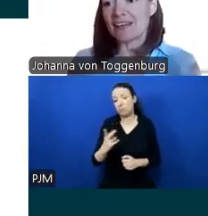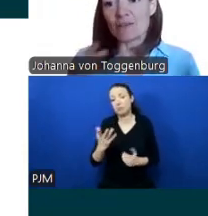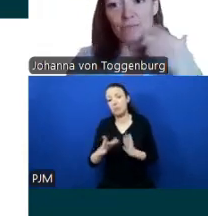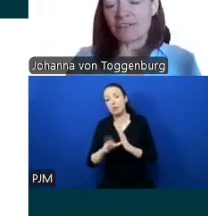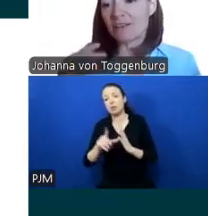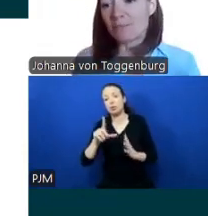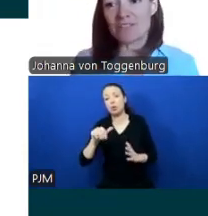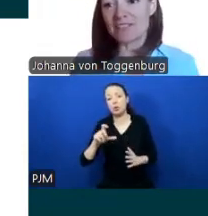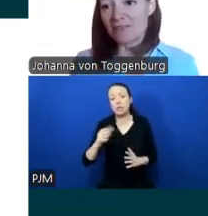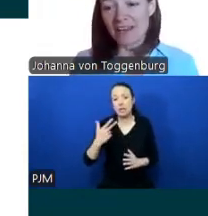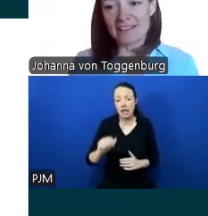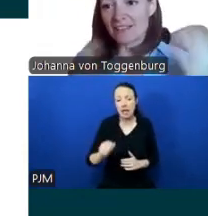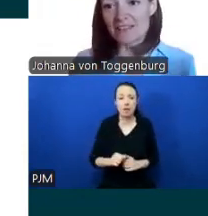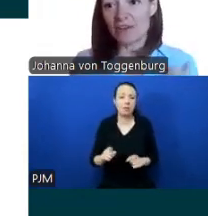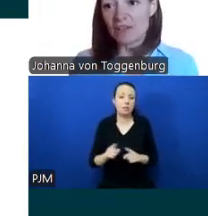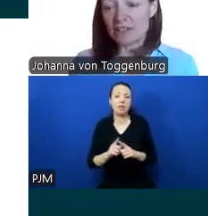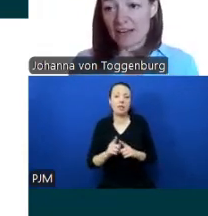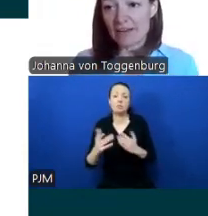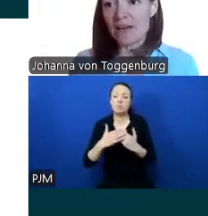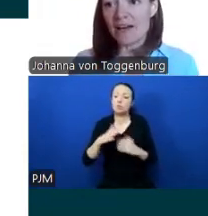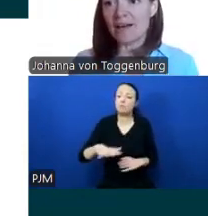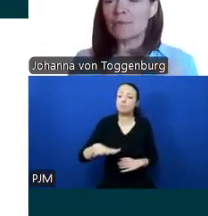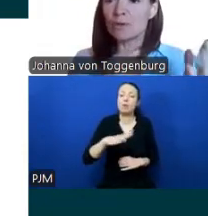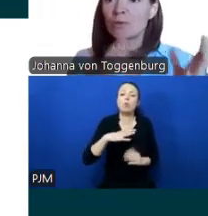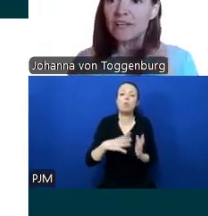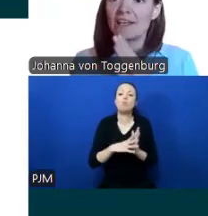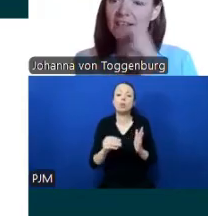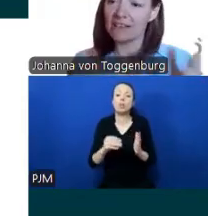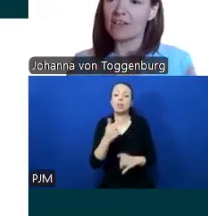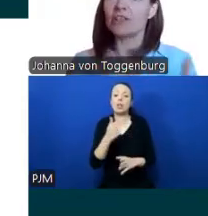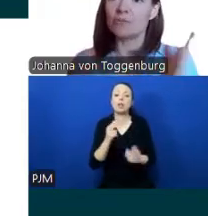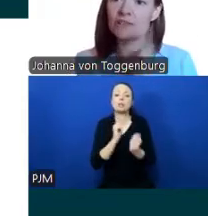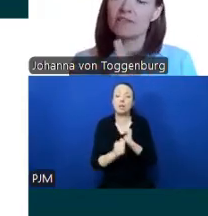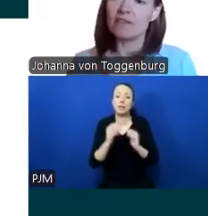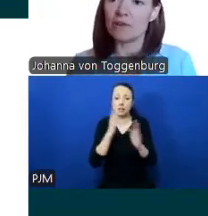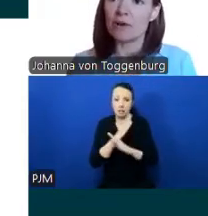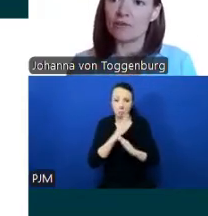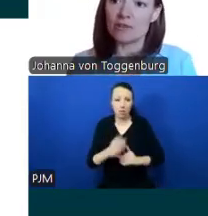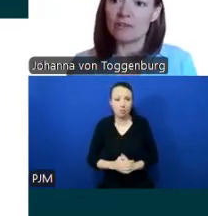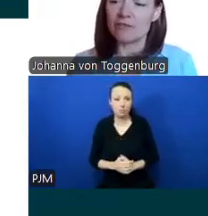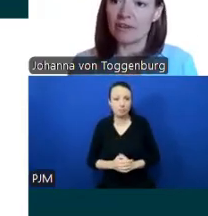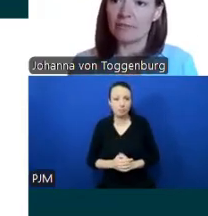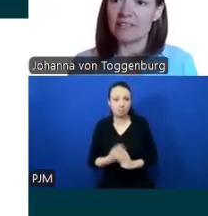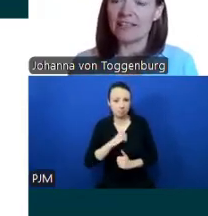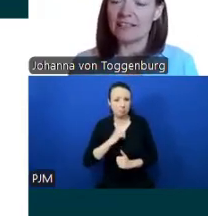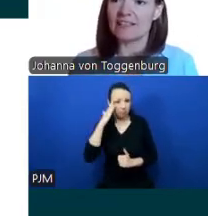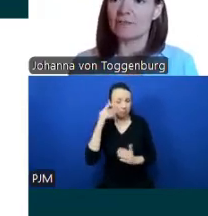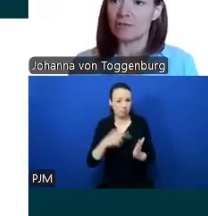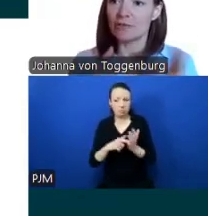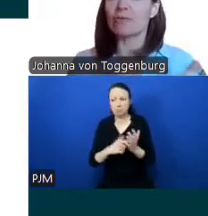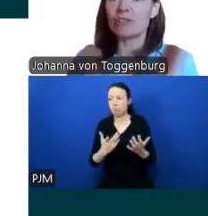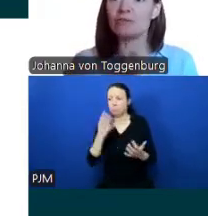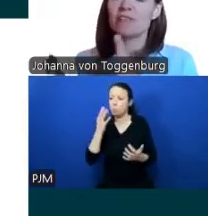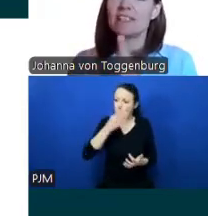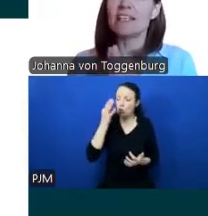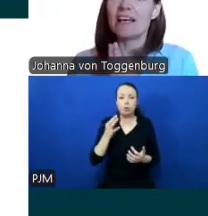they were saying, look, we're in the process of that. It's not a good time. So we, in discussion with the Federal Office of the Environment and the city of